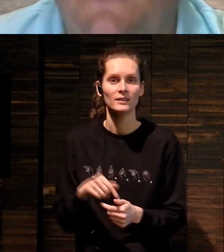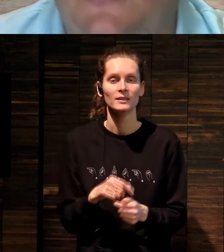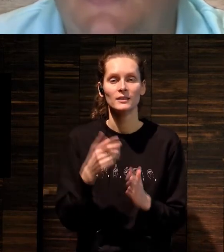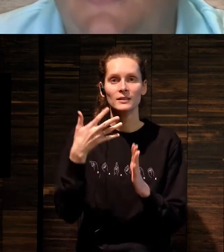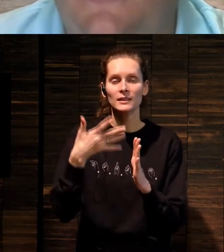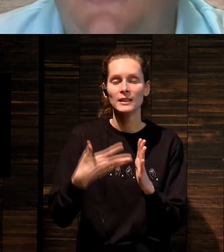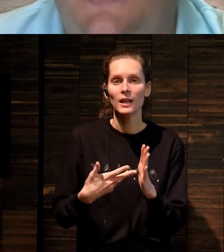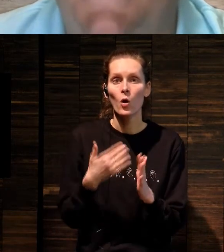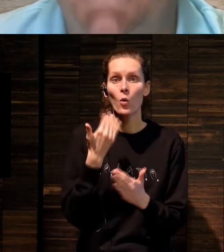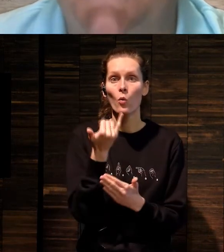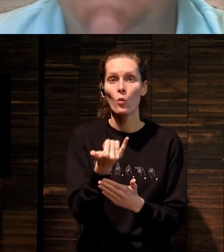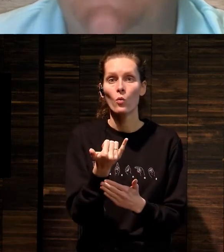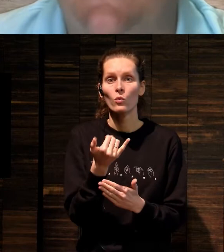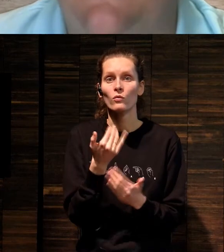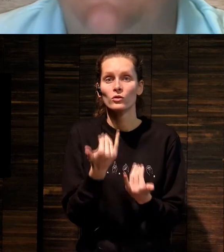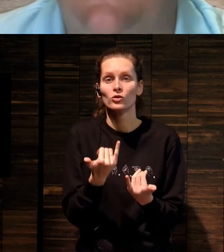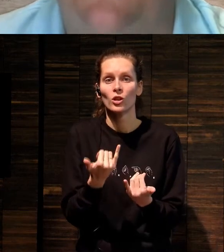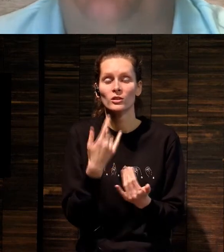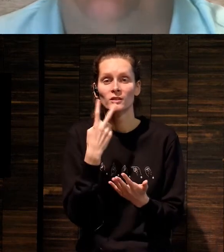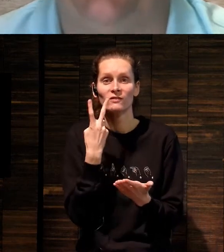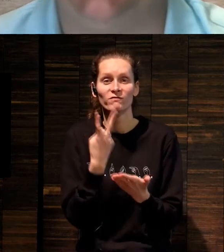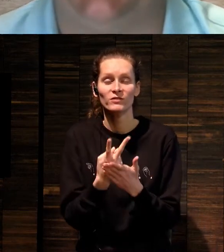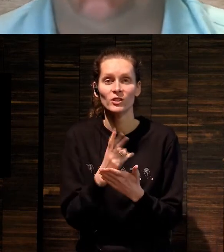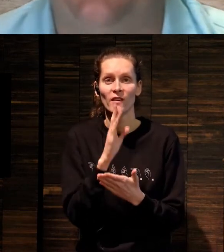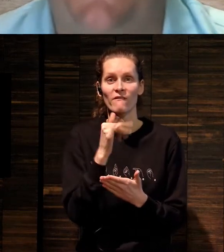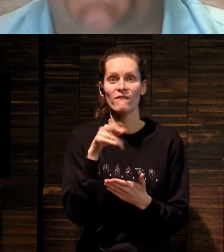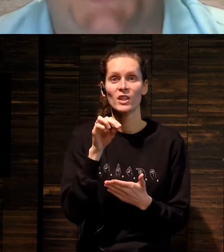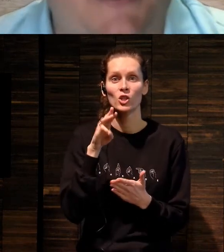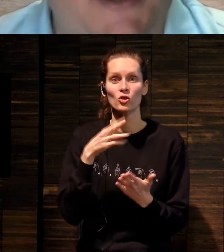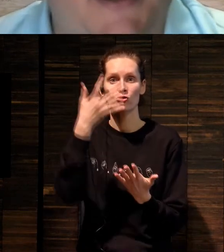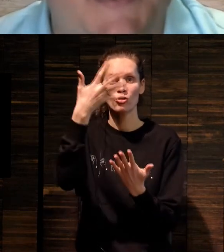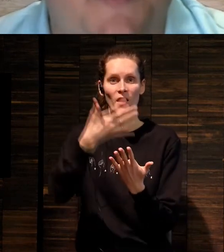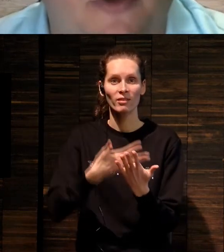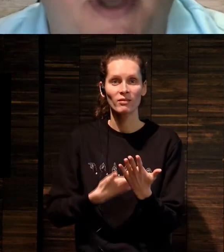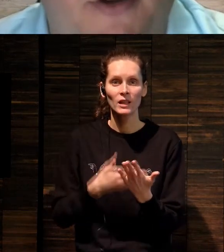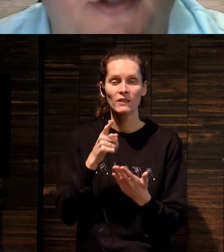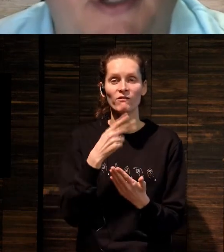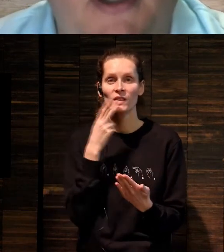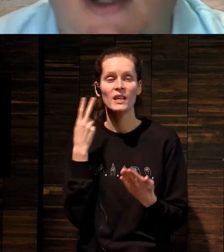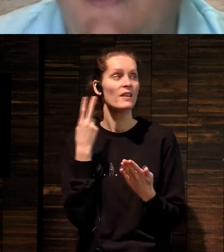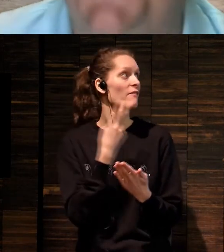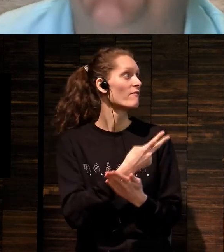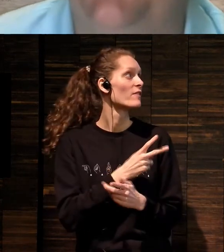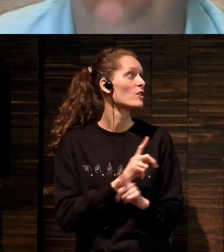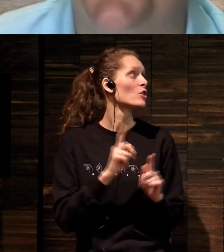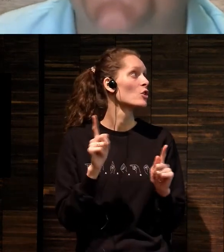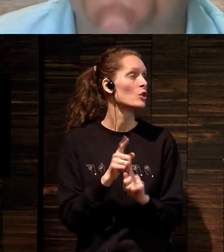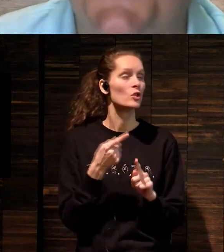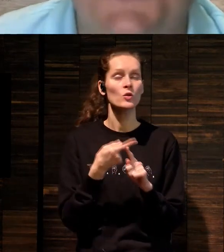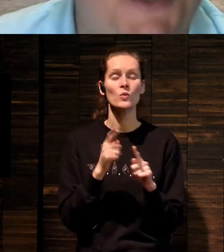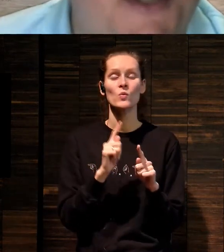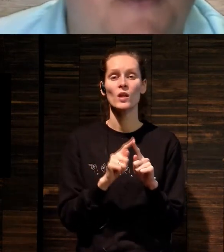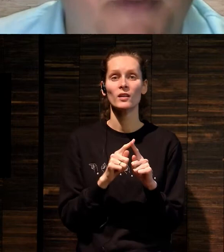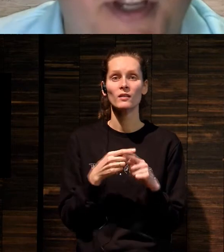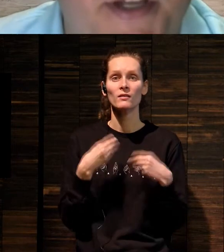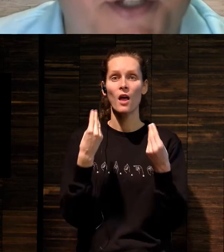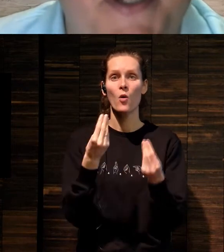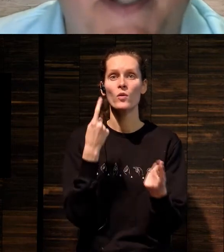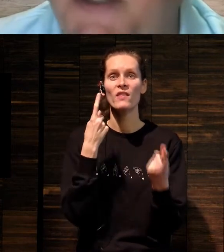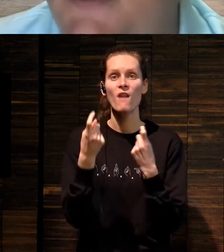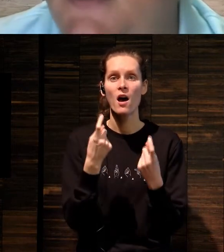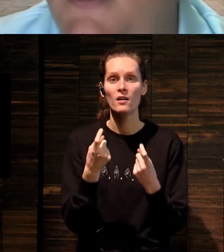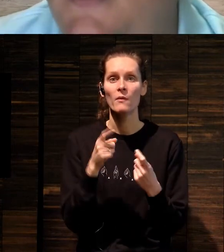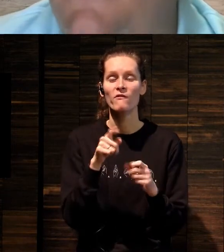itself, and this provides that dual functionality I spoke about earlier. So you have the user-initiated